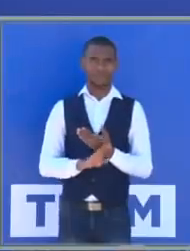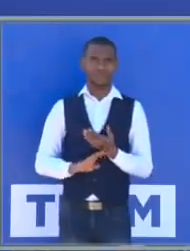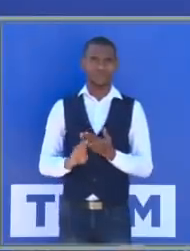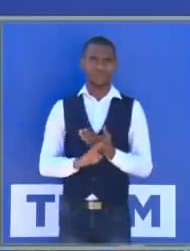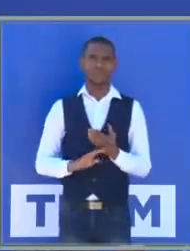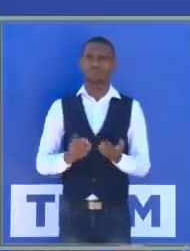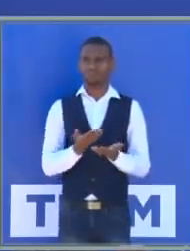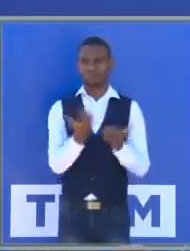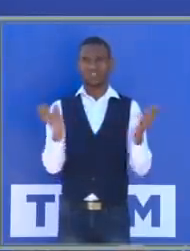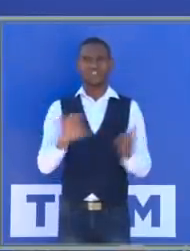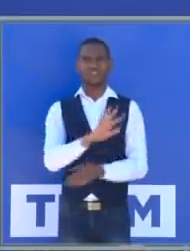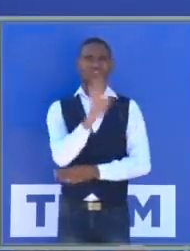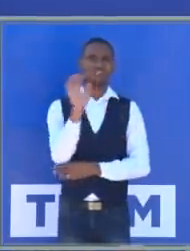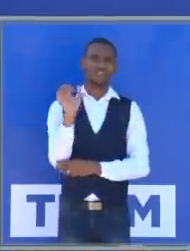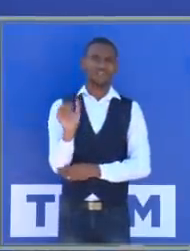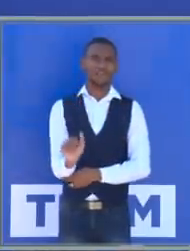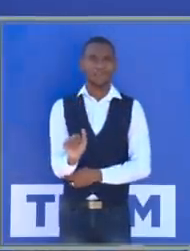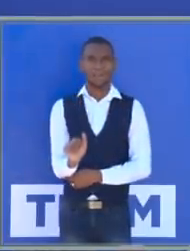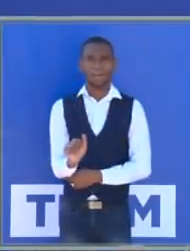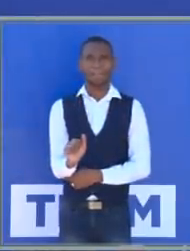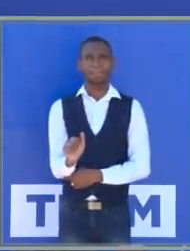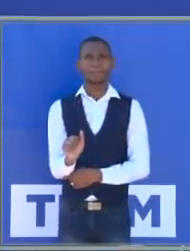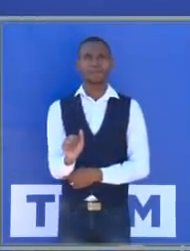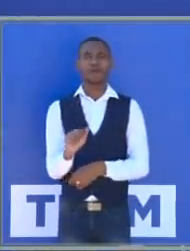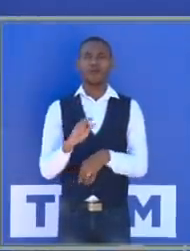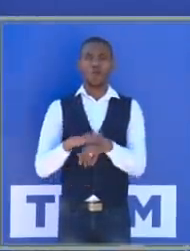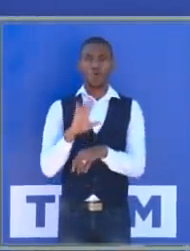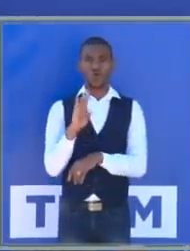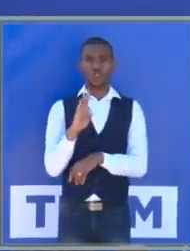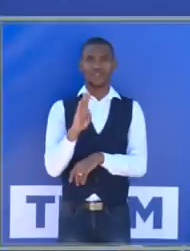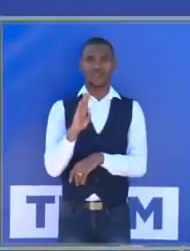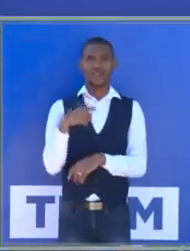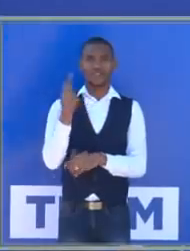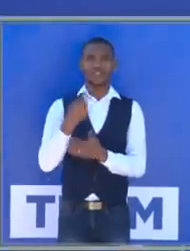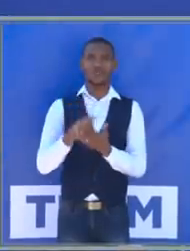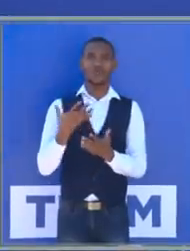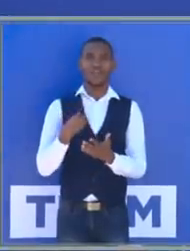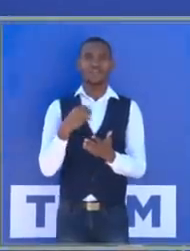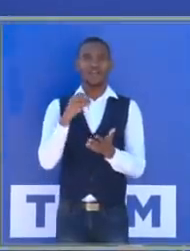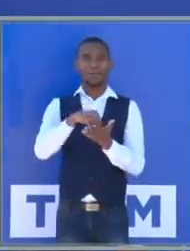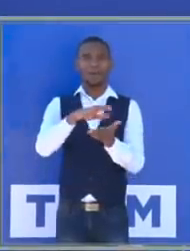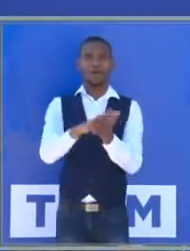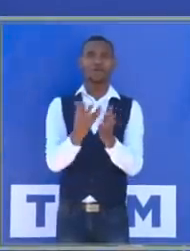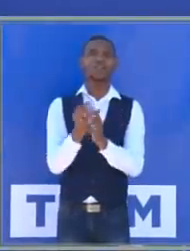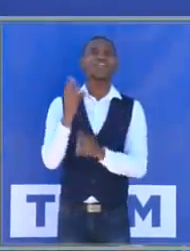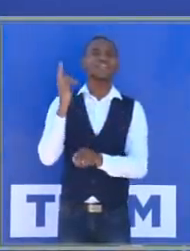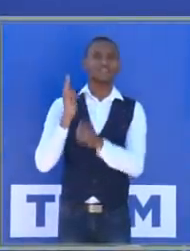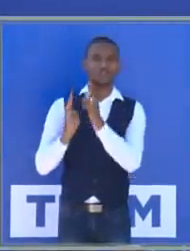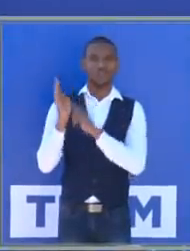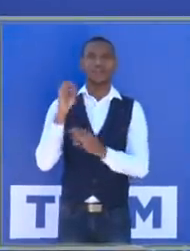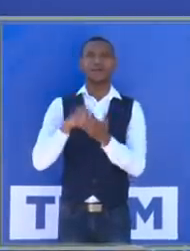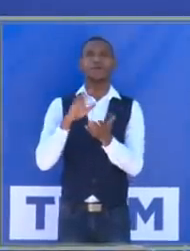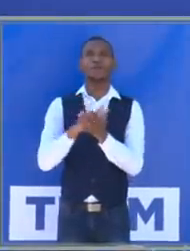And fellow South Africans, on Wednesday we have an appointment with history. An appointment that we